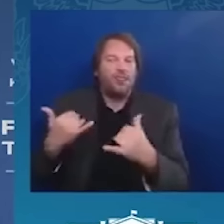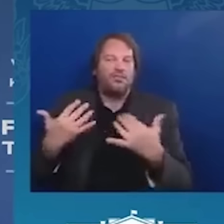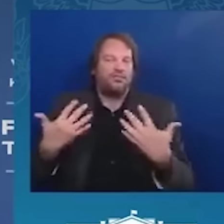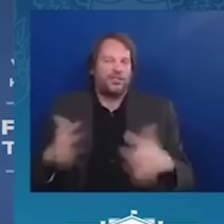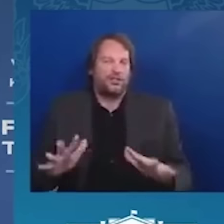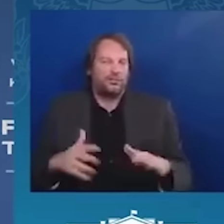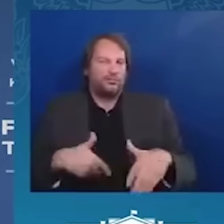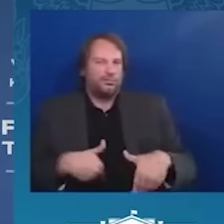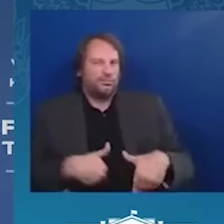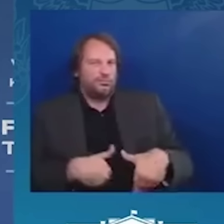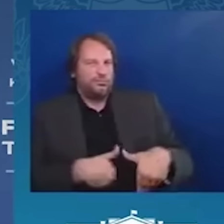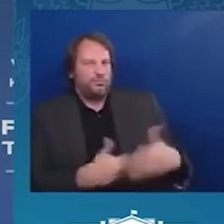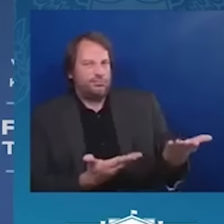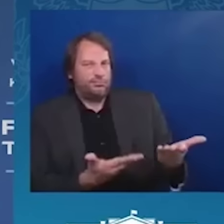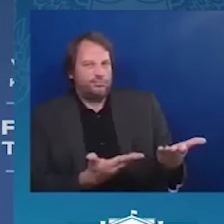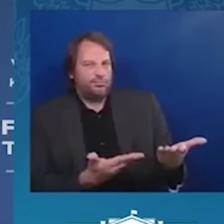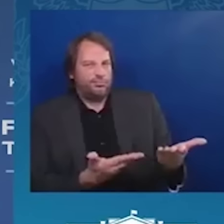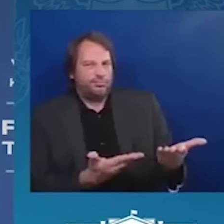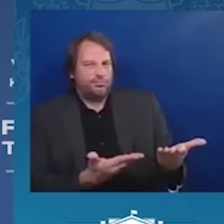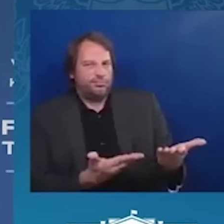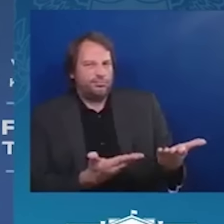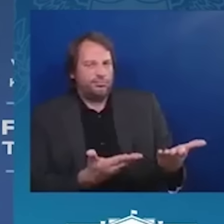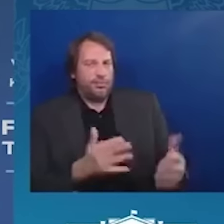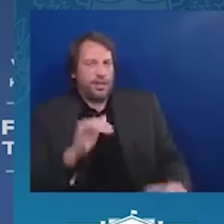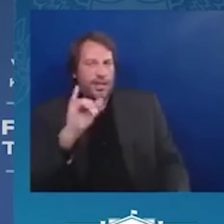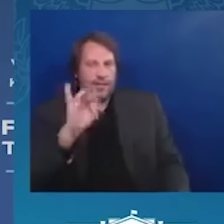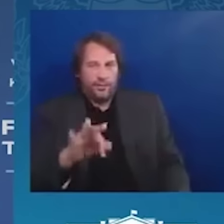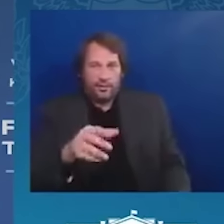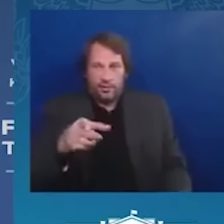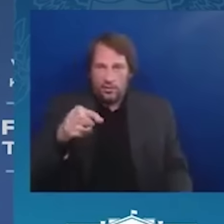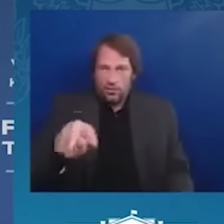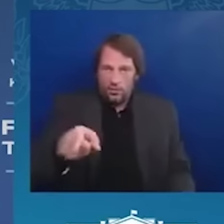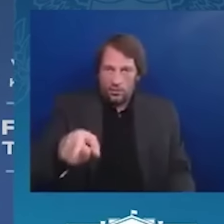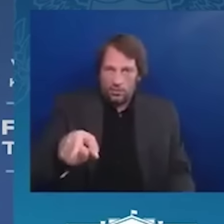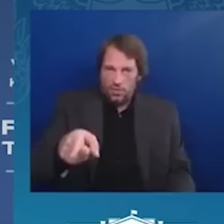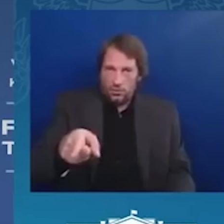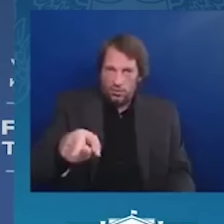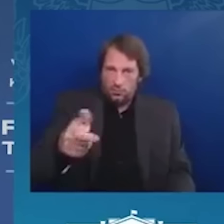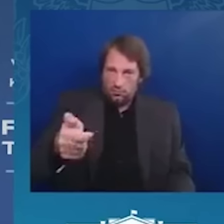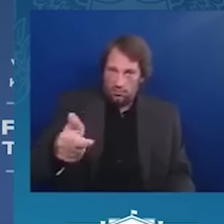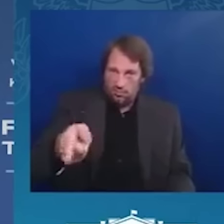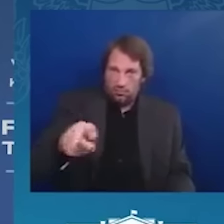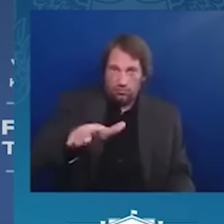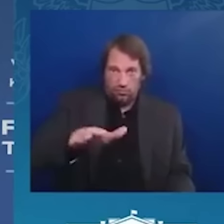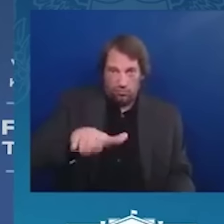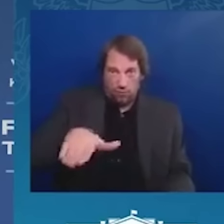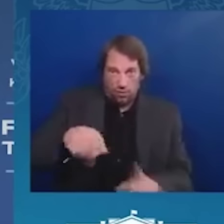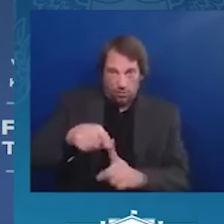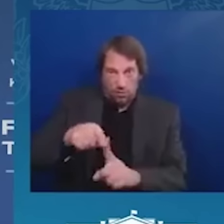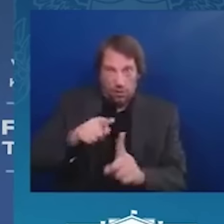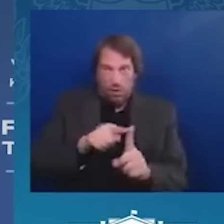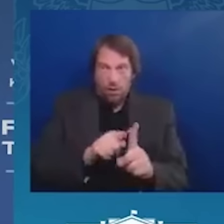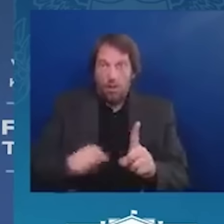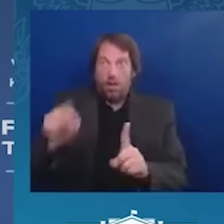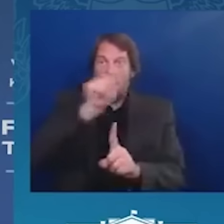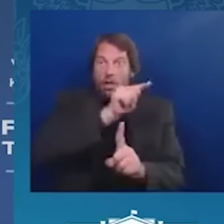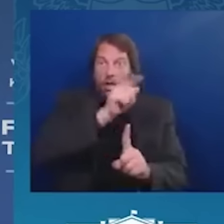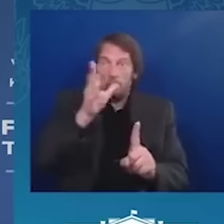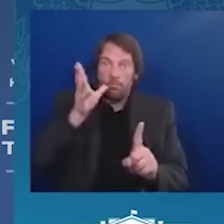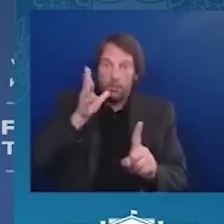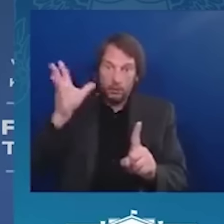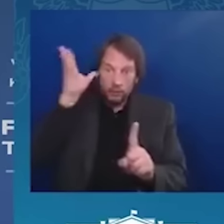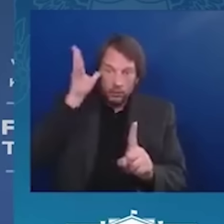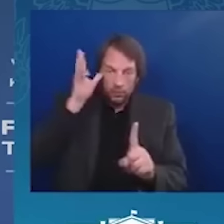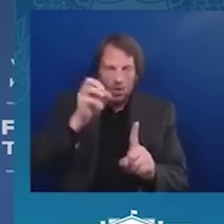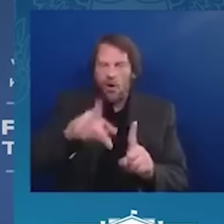are the child of parents who, or you were raised in a family where the folks who raised